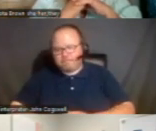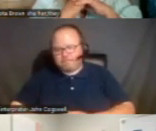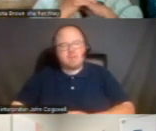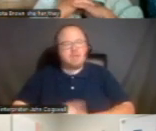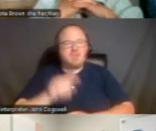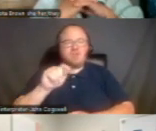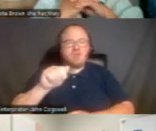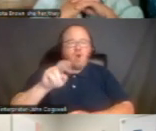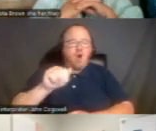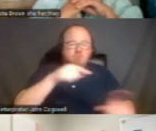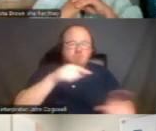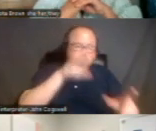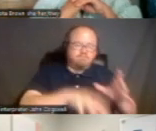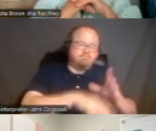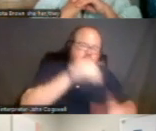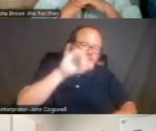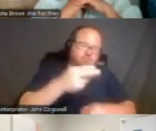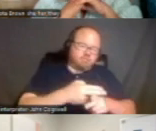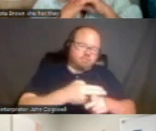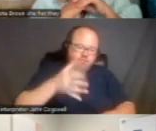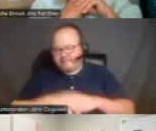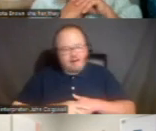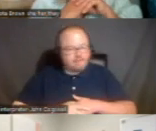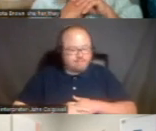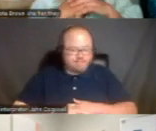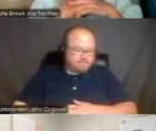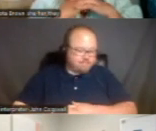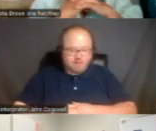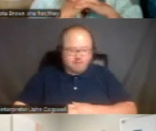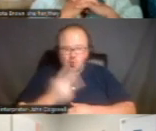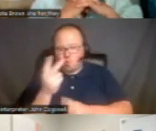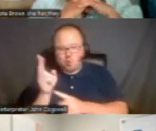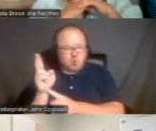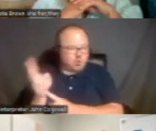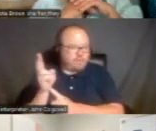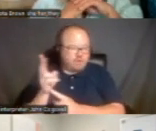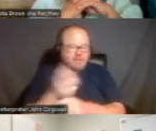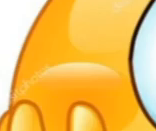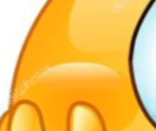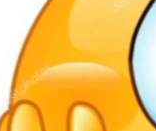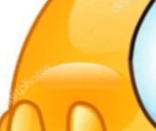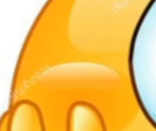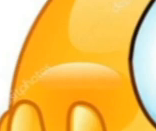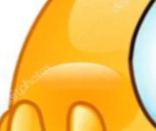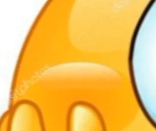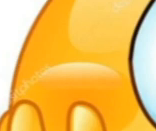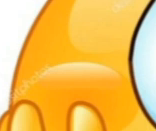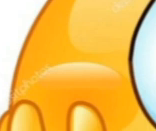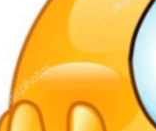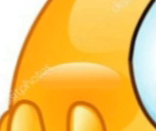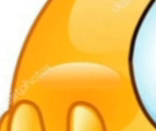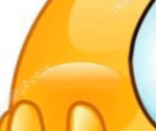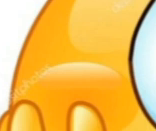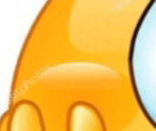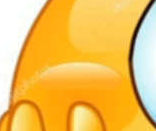names at random. So you'll have for the next probably two minutes to get your name and your contact info in the chat. And then we'll